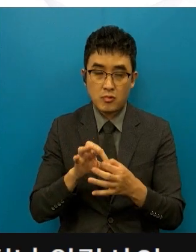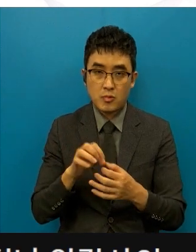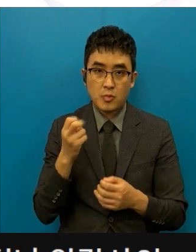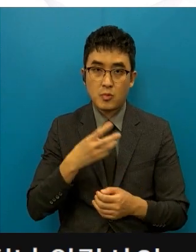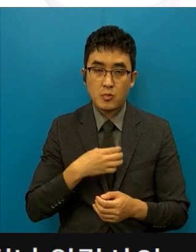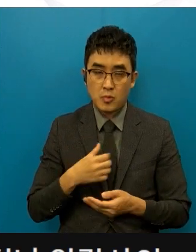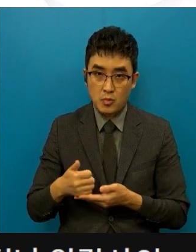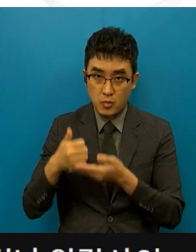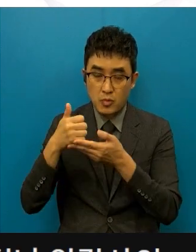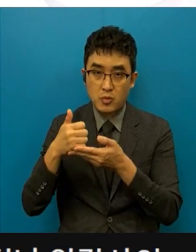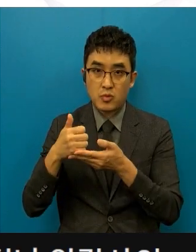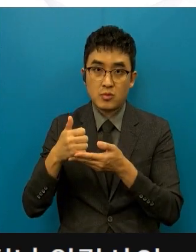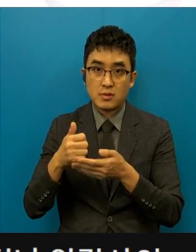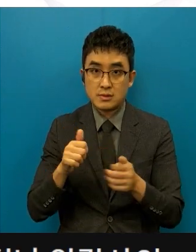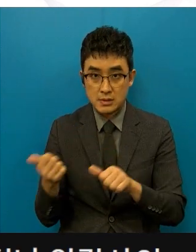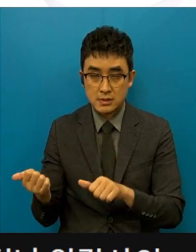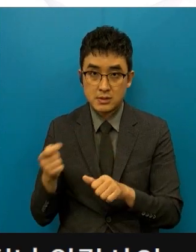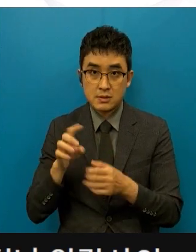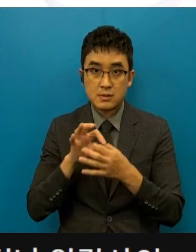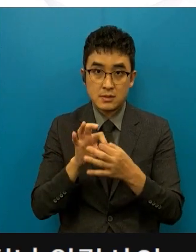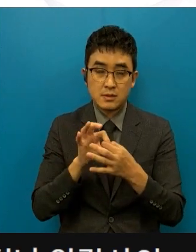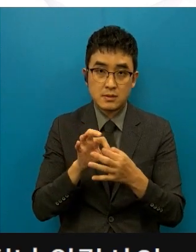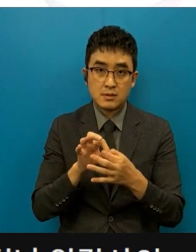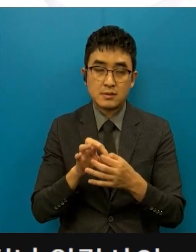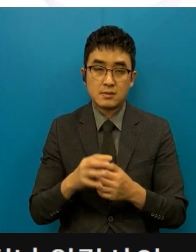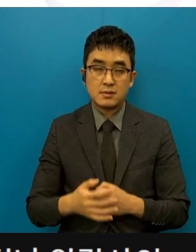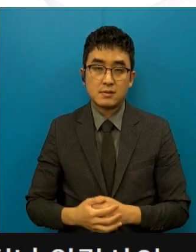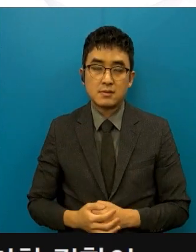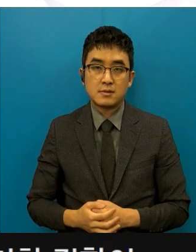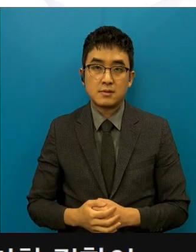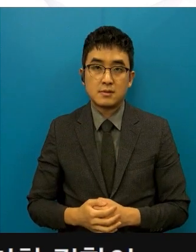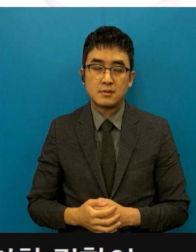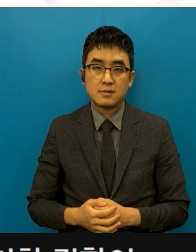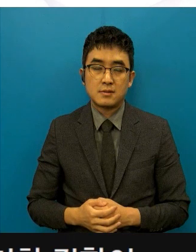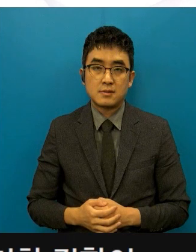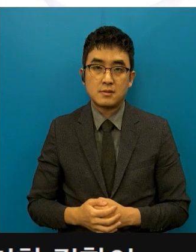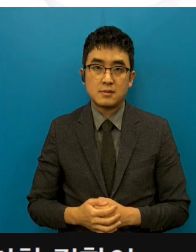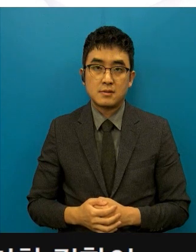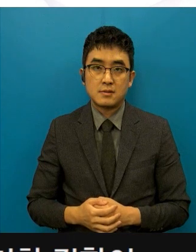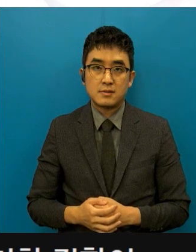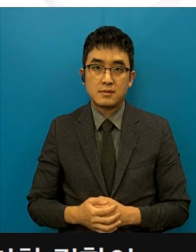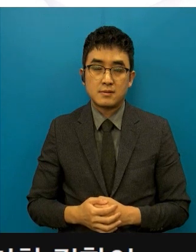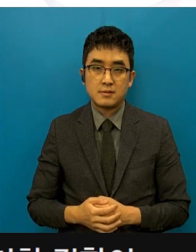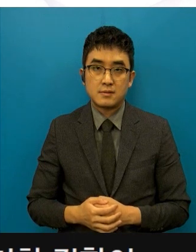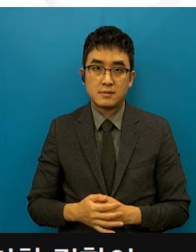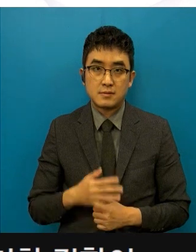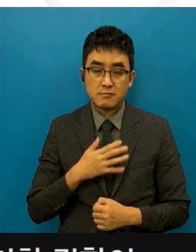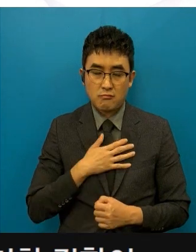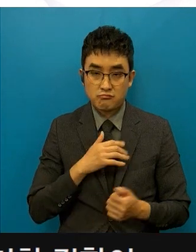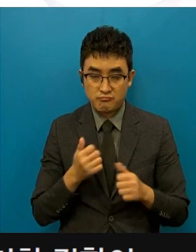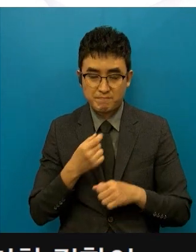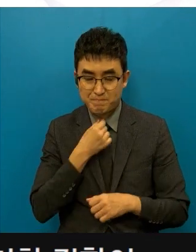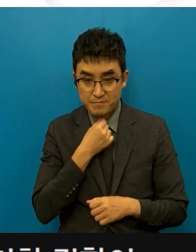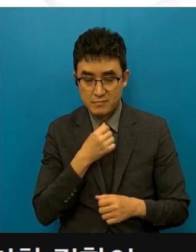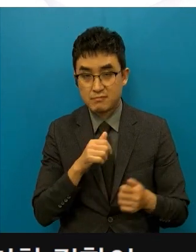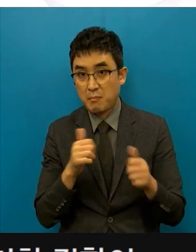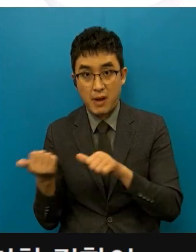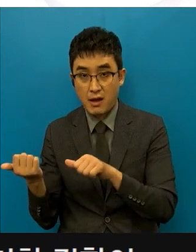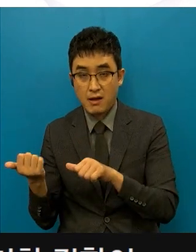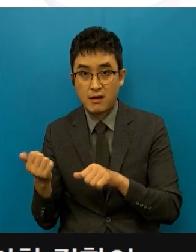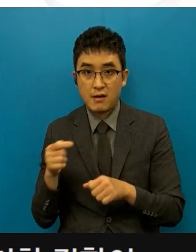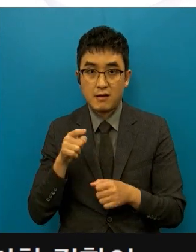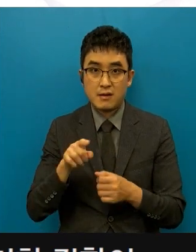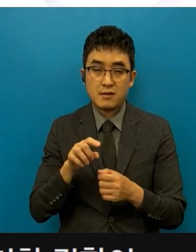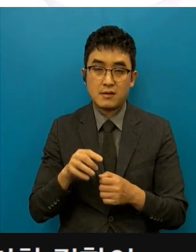the definition of euthanasia only to voluntary active euthanasia and physician-assisted